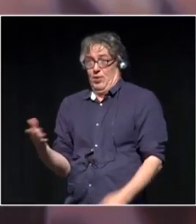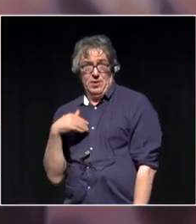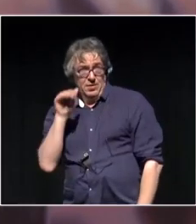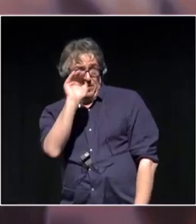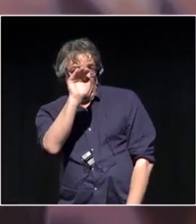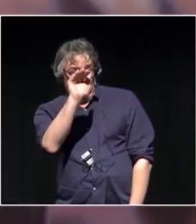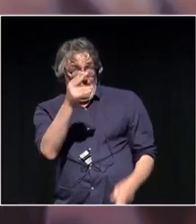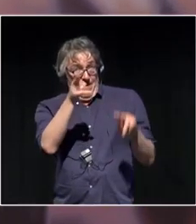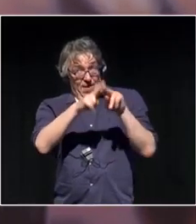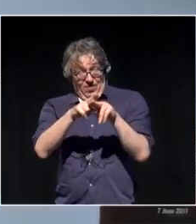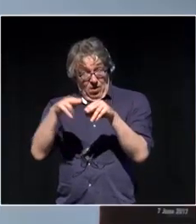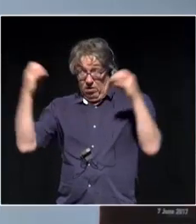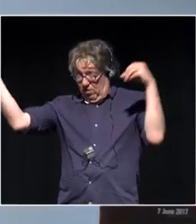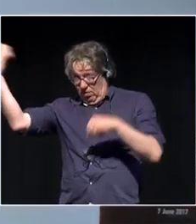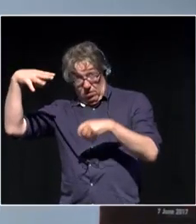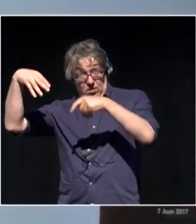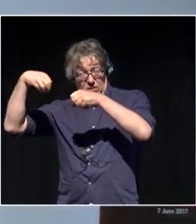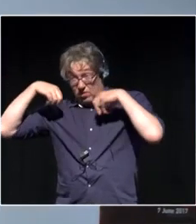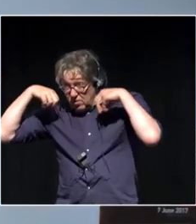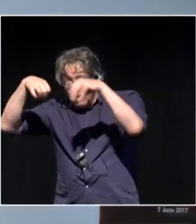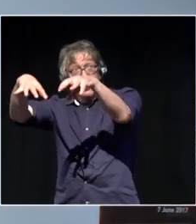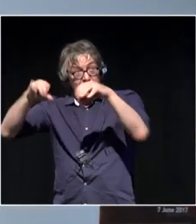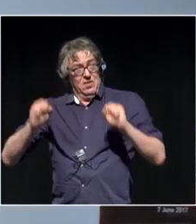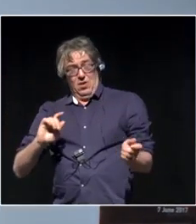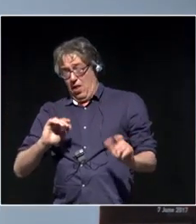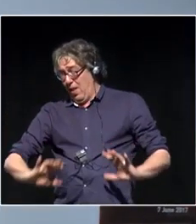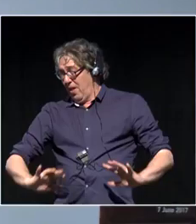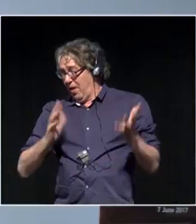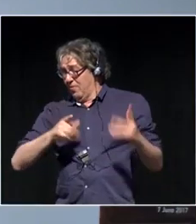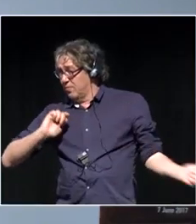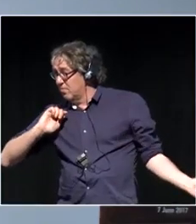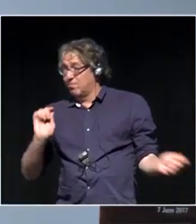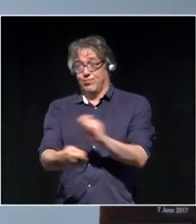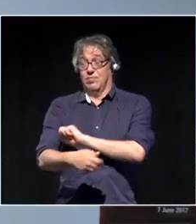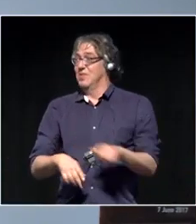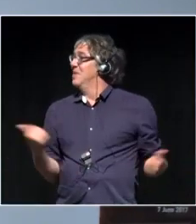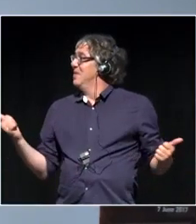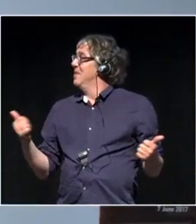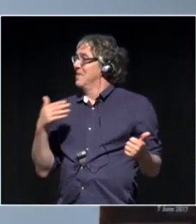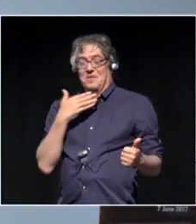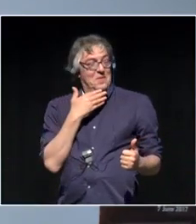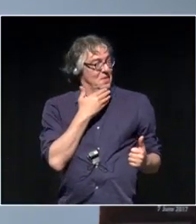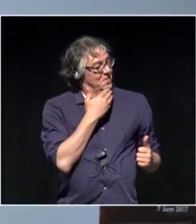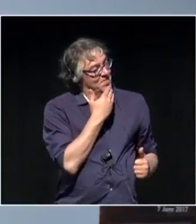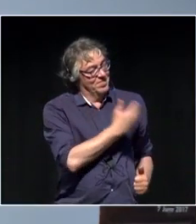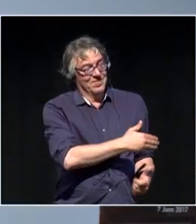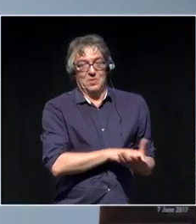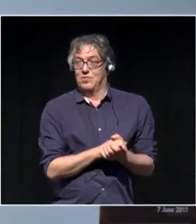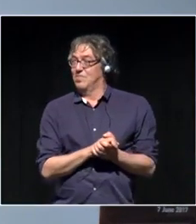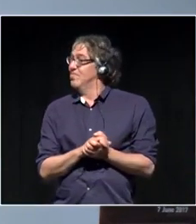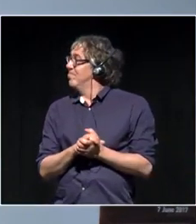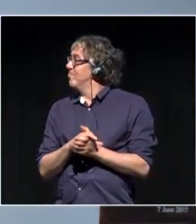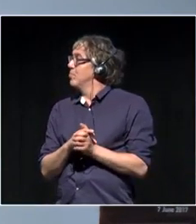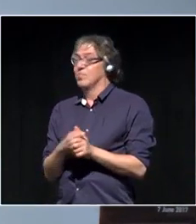electricity could change the lives of these children and improve their education as well. One last photo, I think, of the three of you, and then I will release you to your